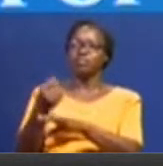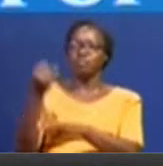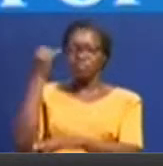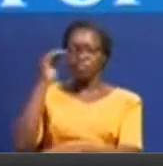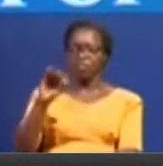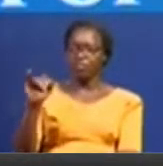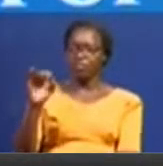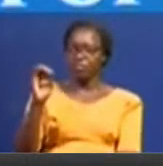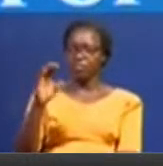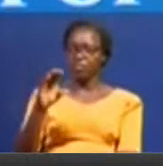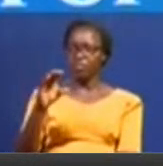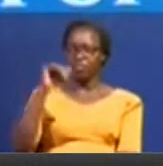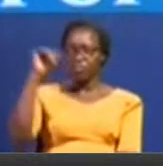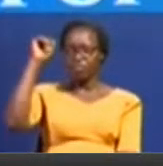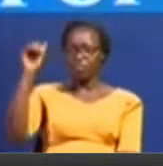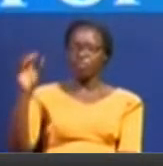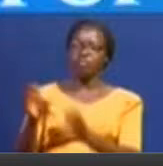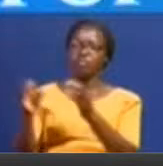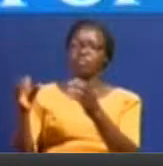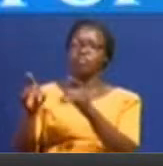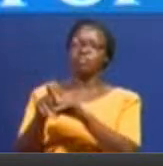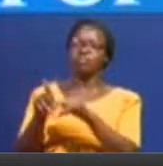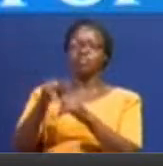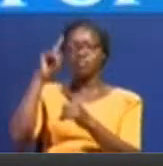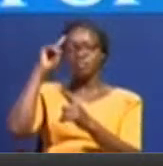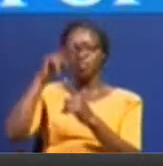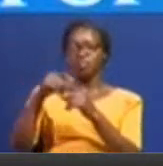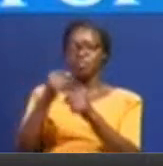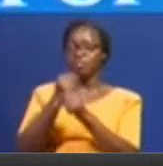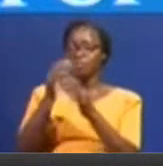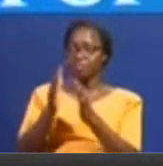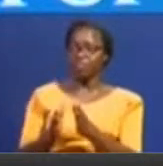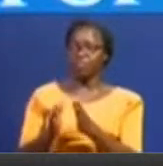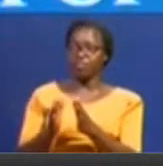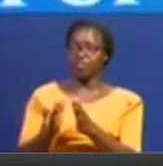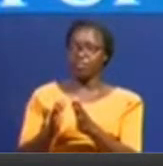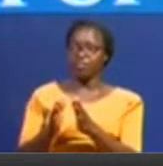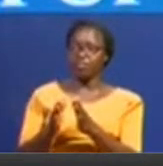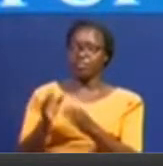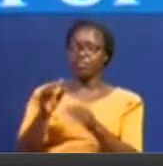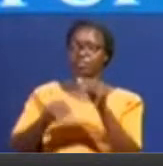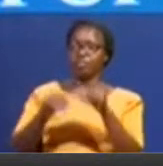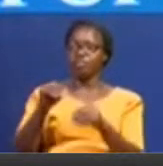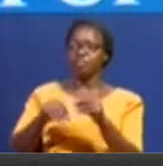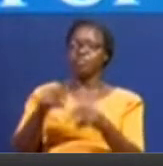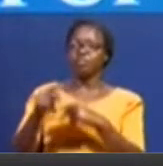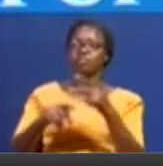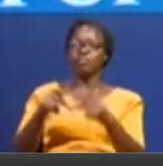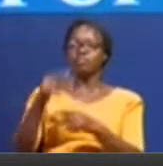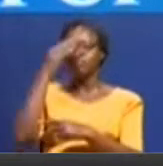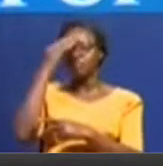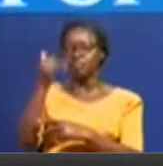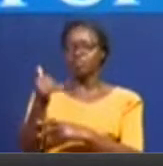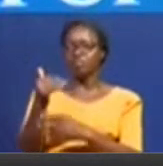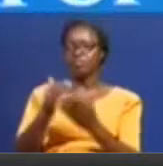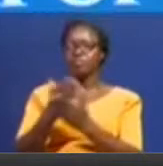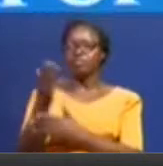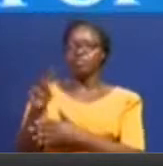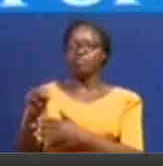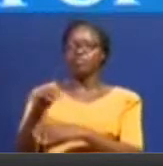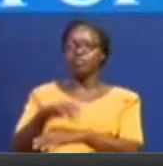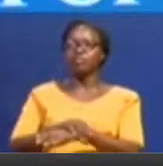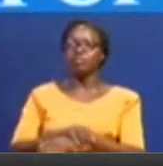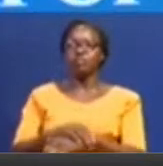IEBC. Political parties also are key stakeholders in the electoral process, because it is through them that you